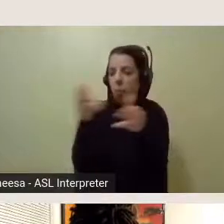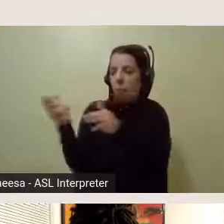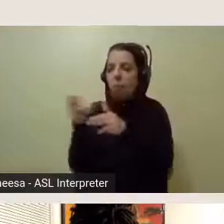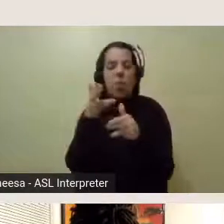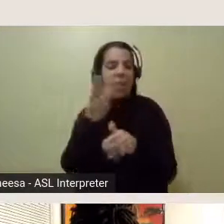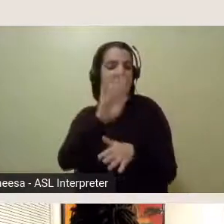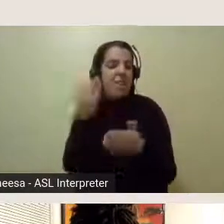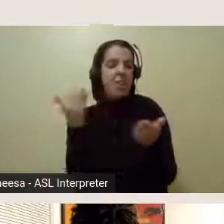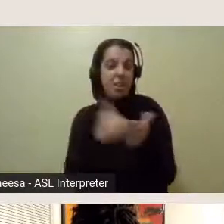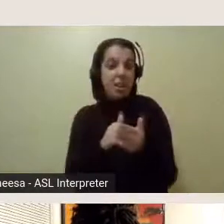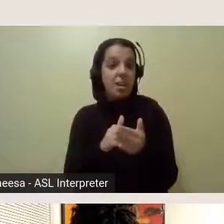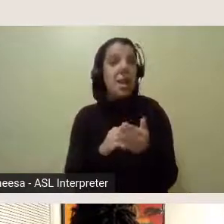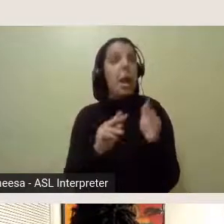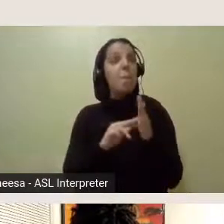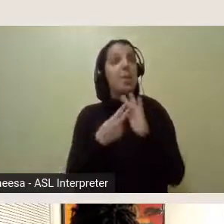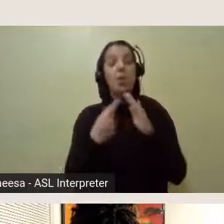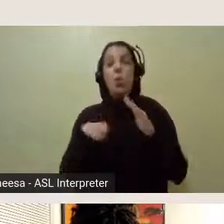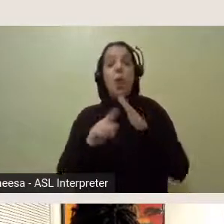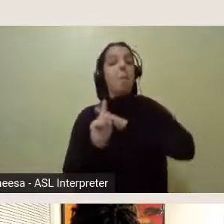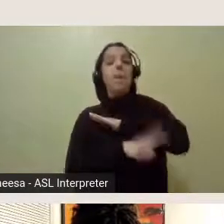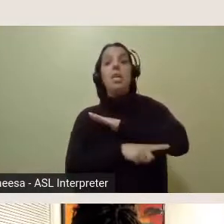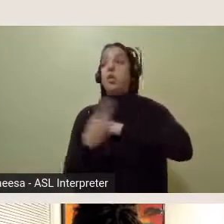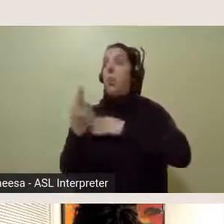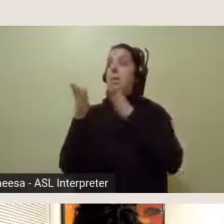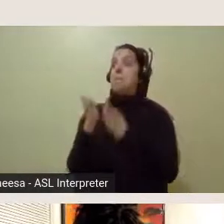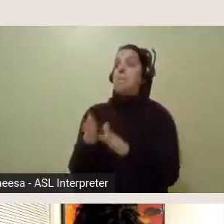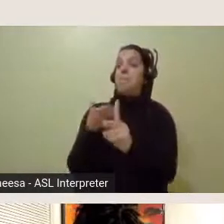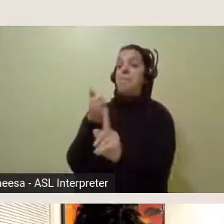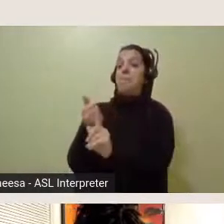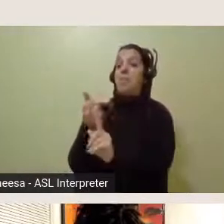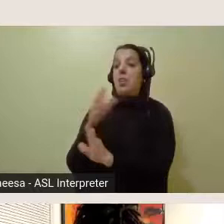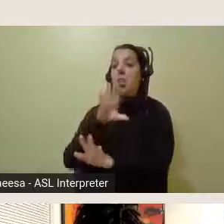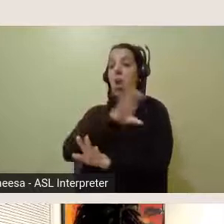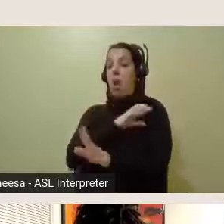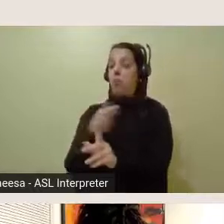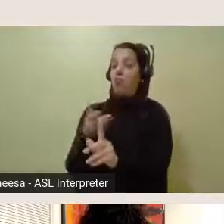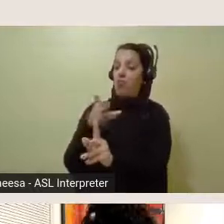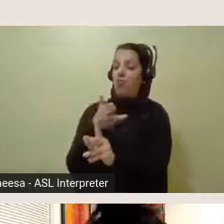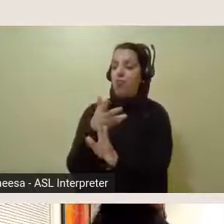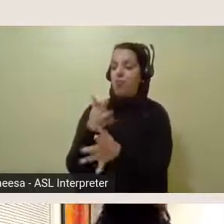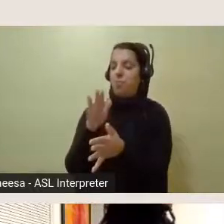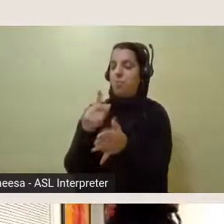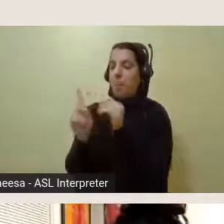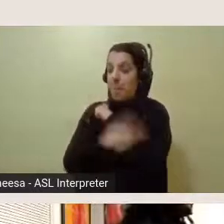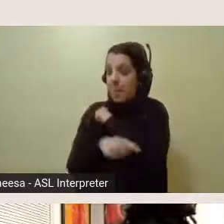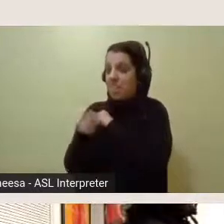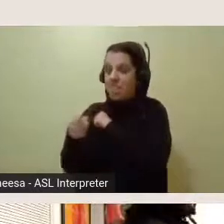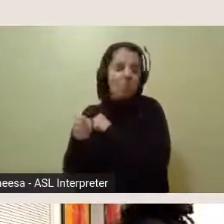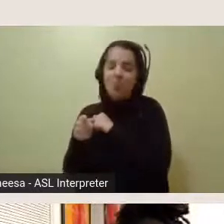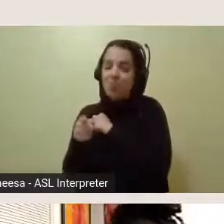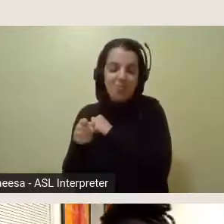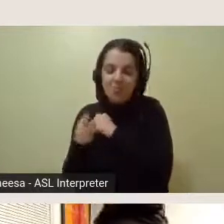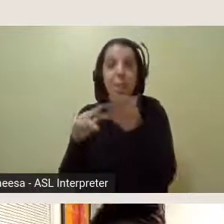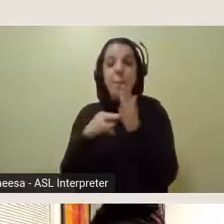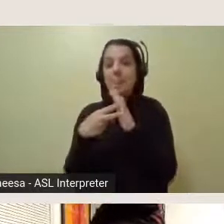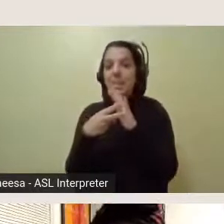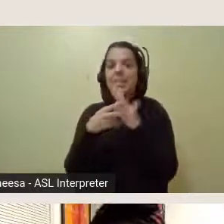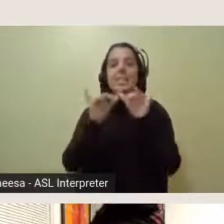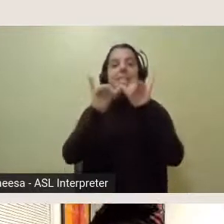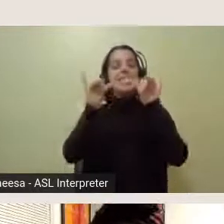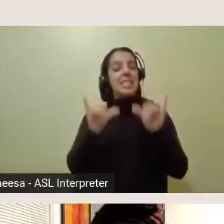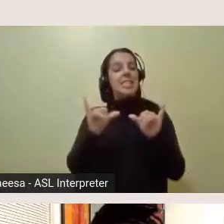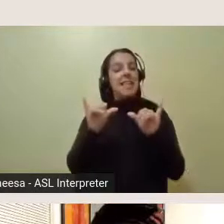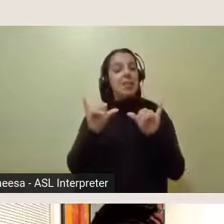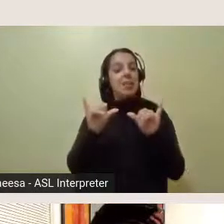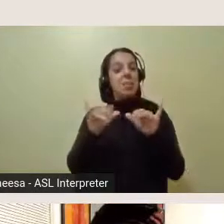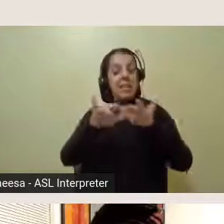punish one particular person. Rather, we abolish the system that would allow the conditions for this to happen over